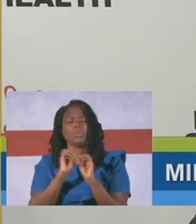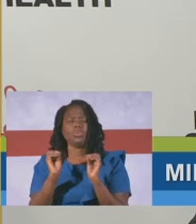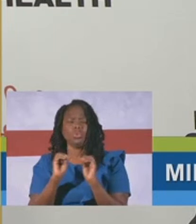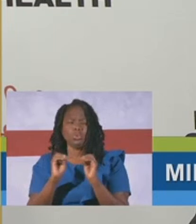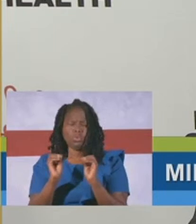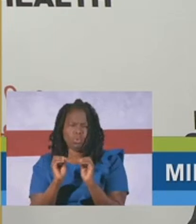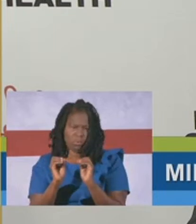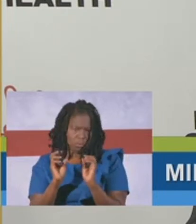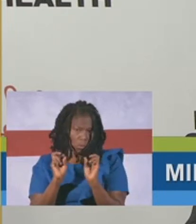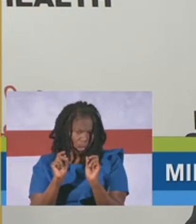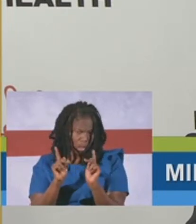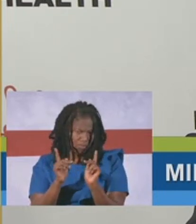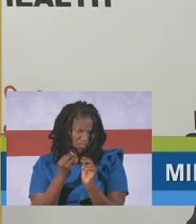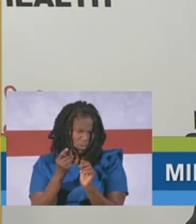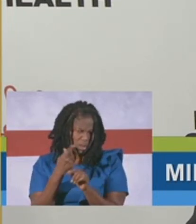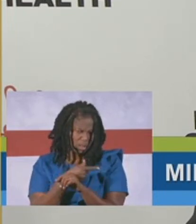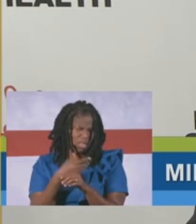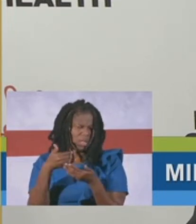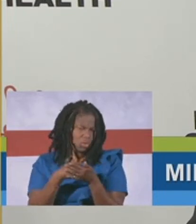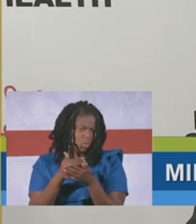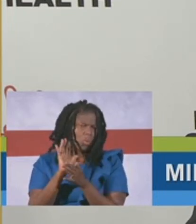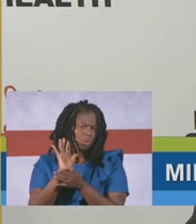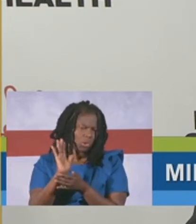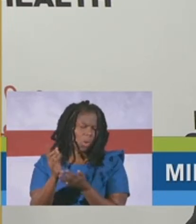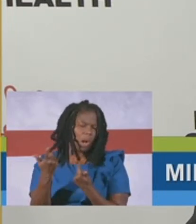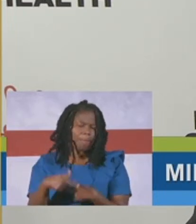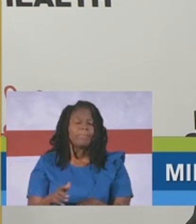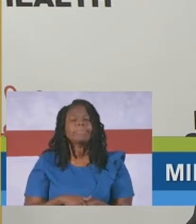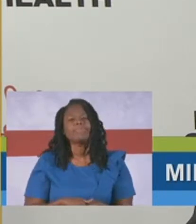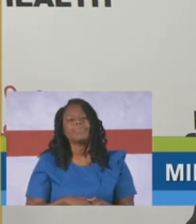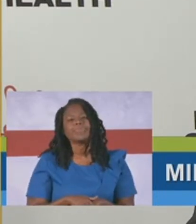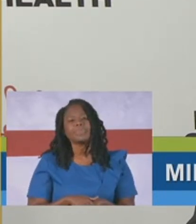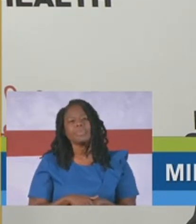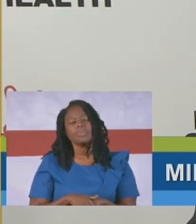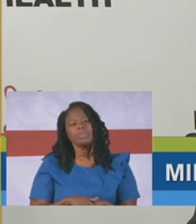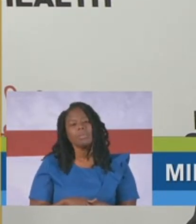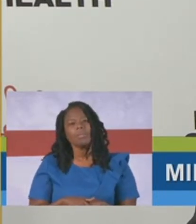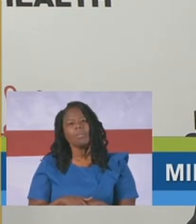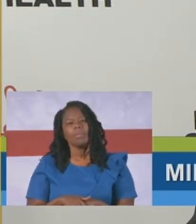The number of those vaccines that we will have to then